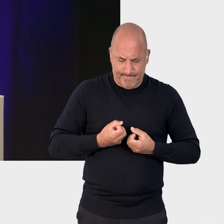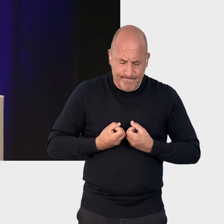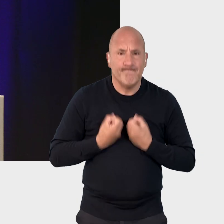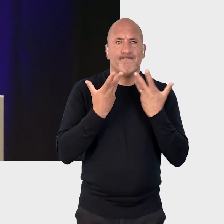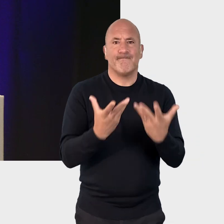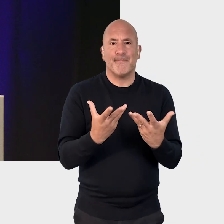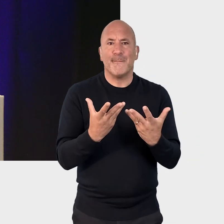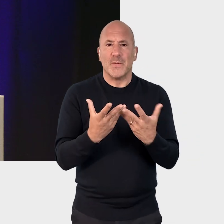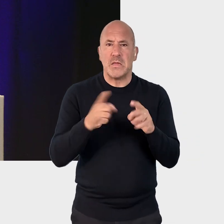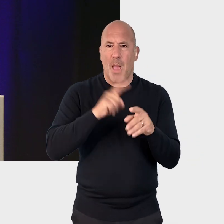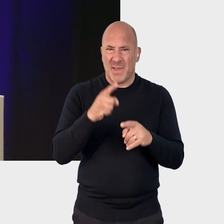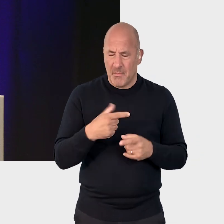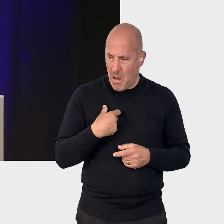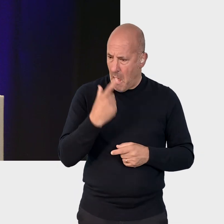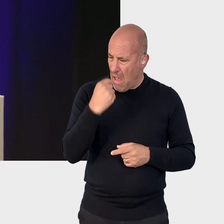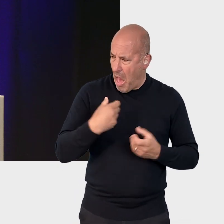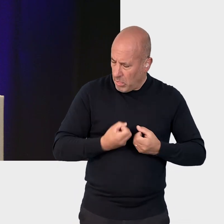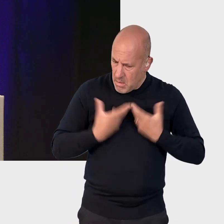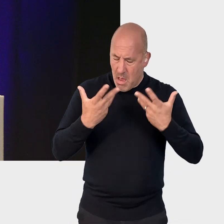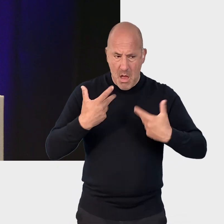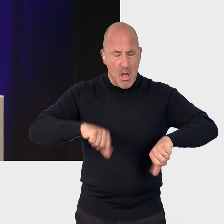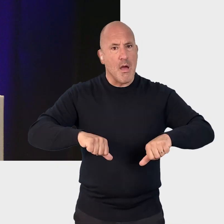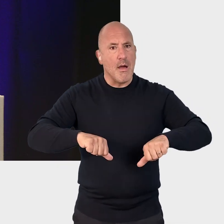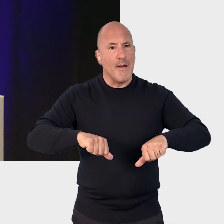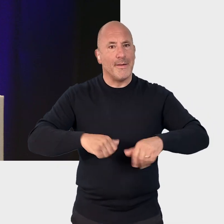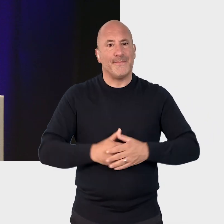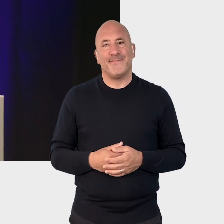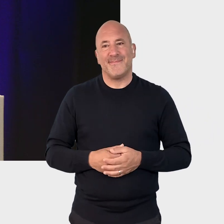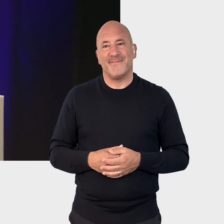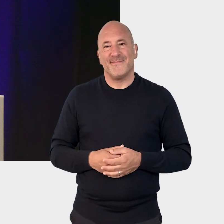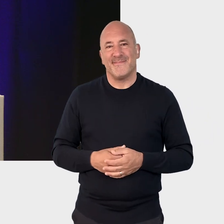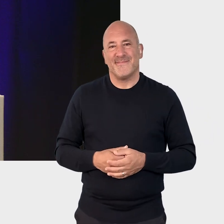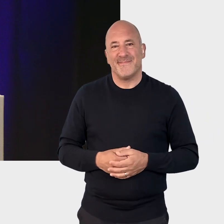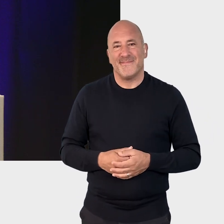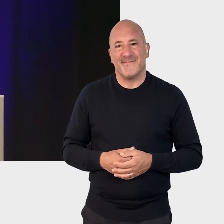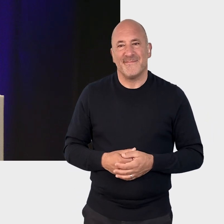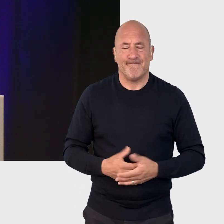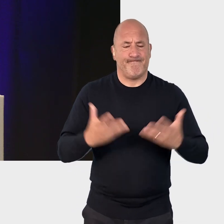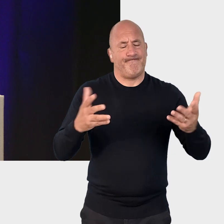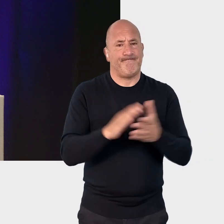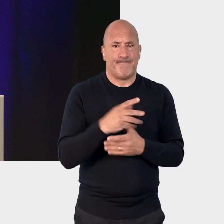is about unlocking creativity and helping these young people discover what they are capable of doing.